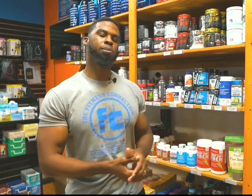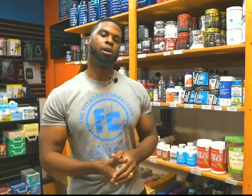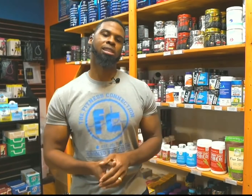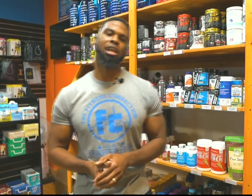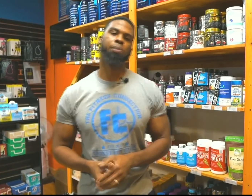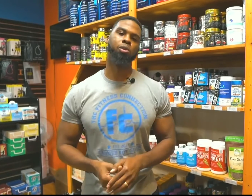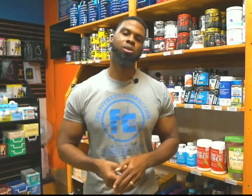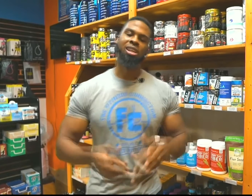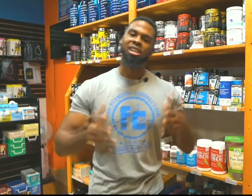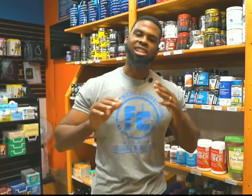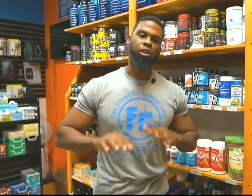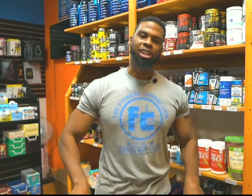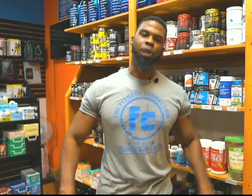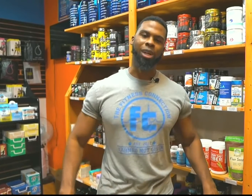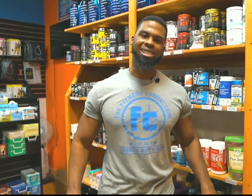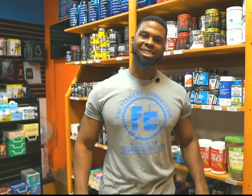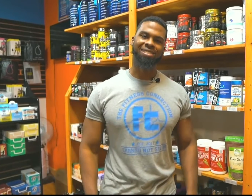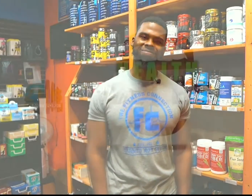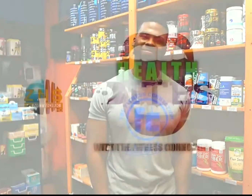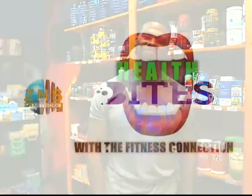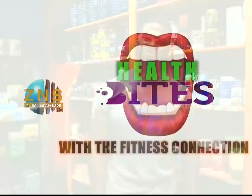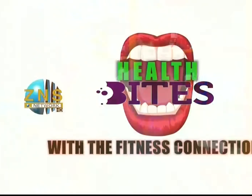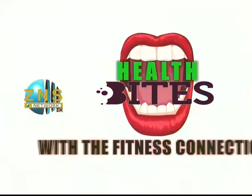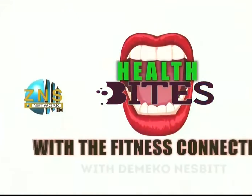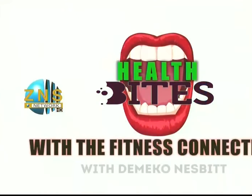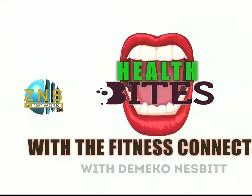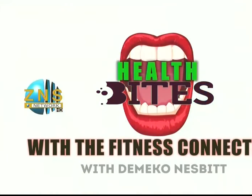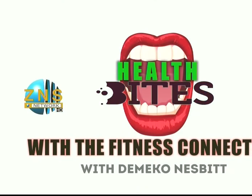and detox products to help you get rid of that waste.